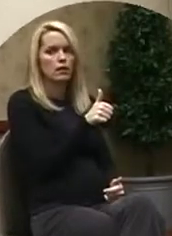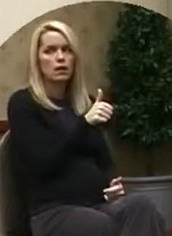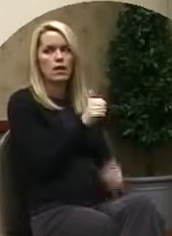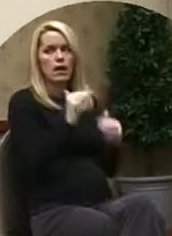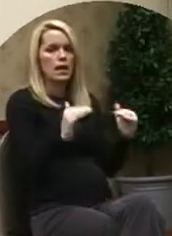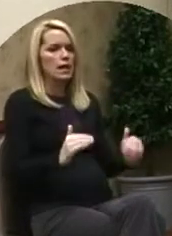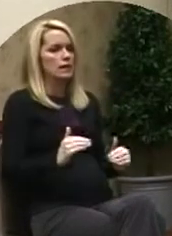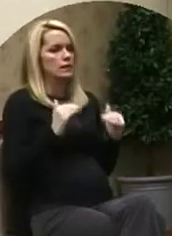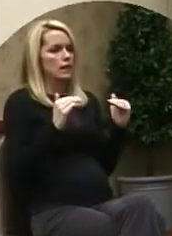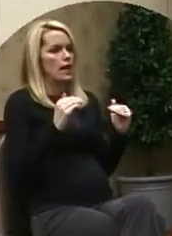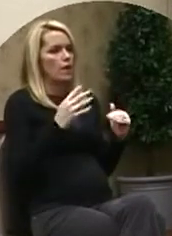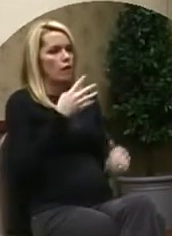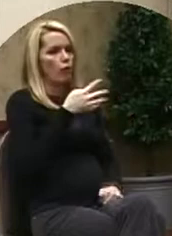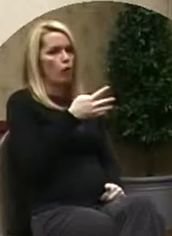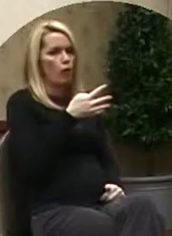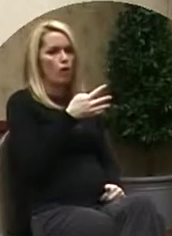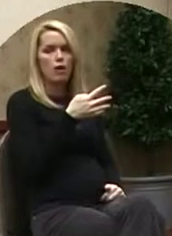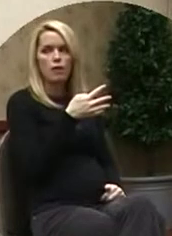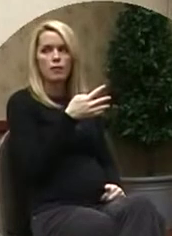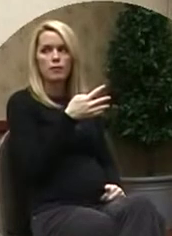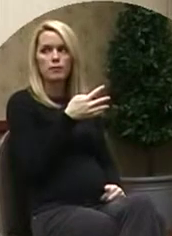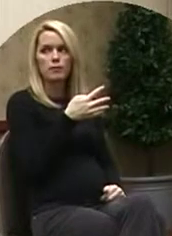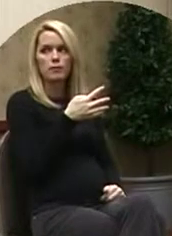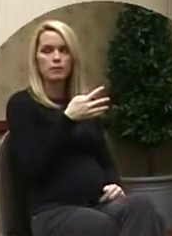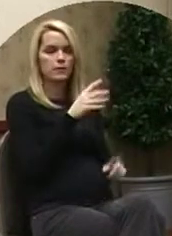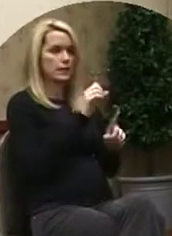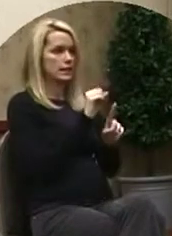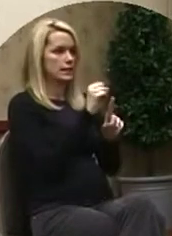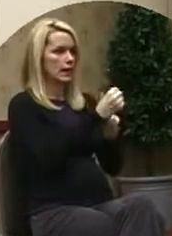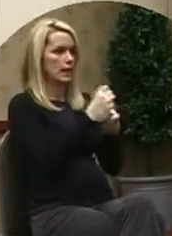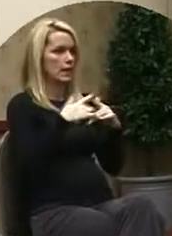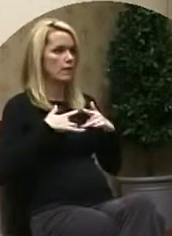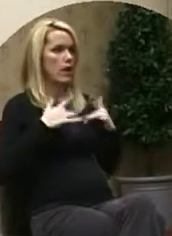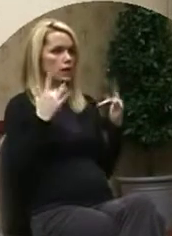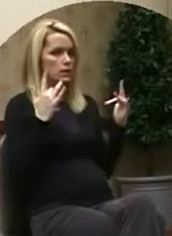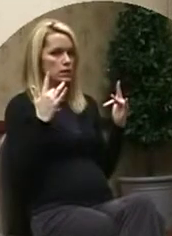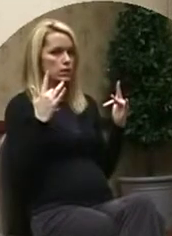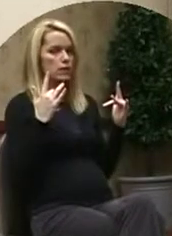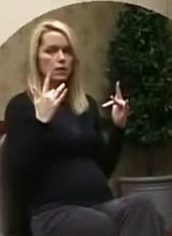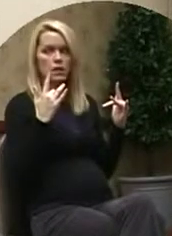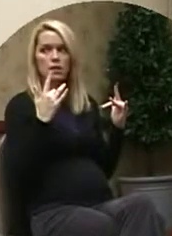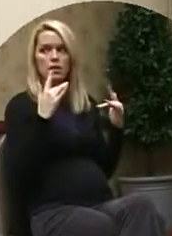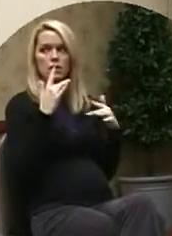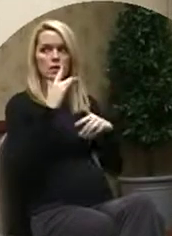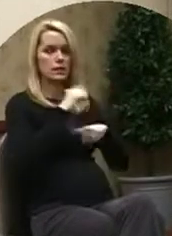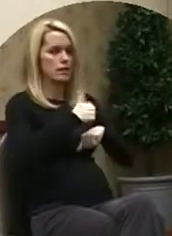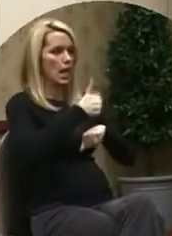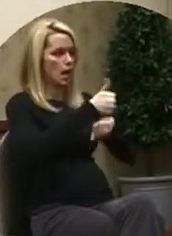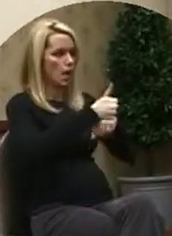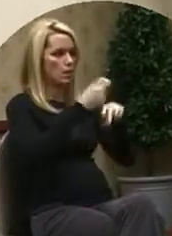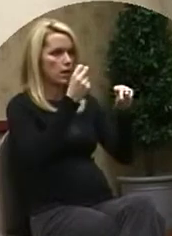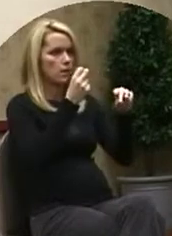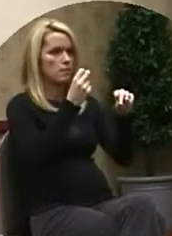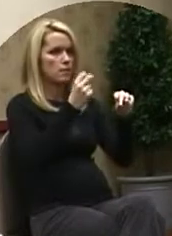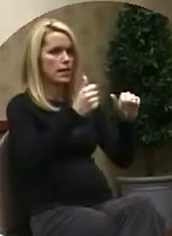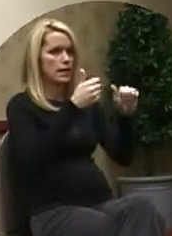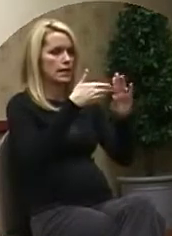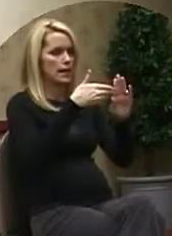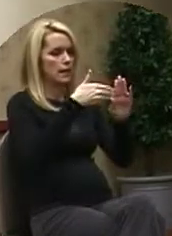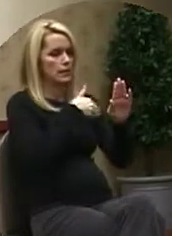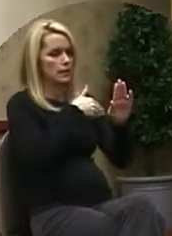Step 4. So here we're looking at setting events, the set up, and the immediate antecedents, the